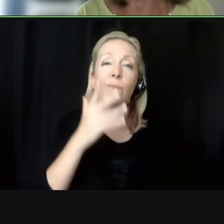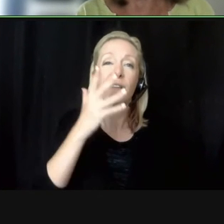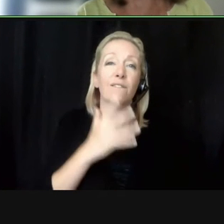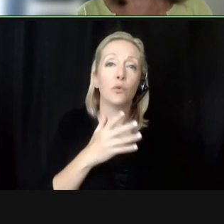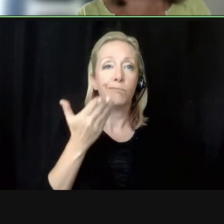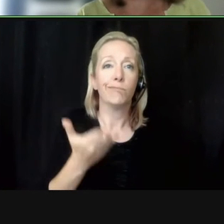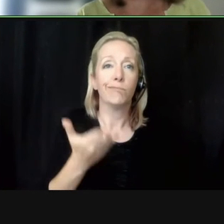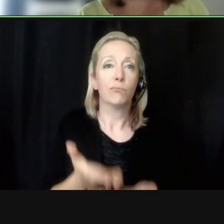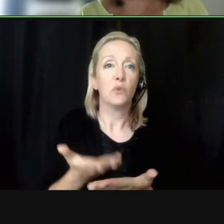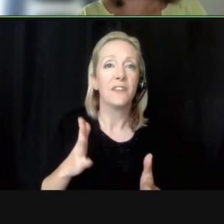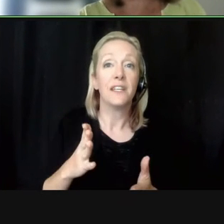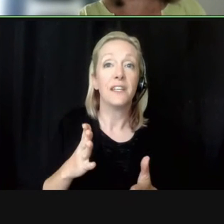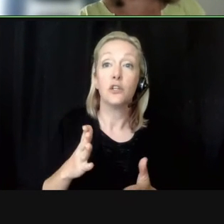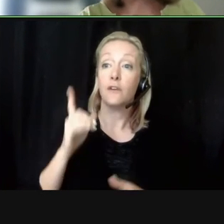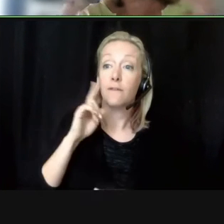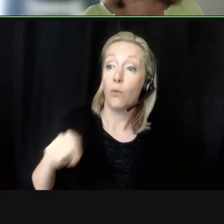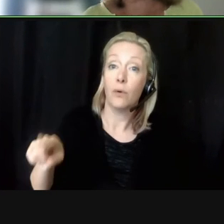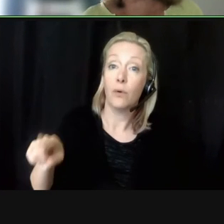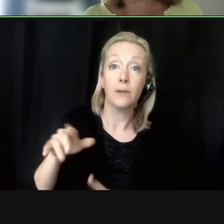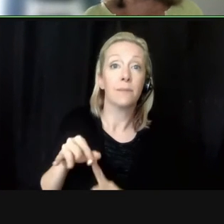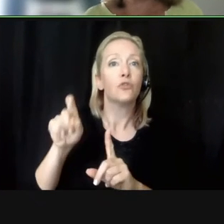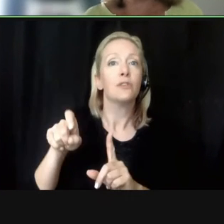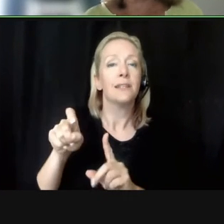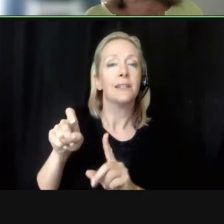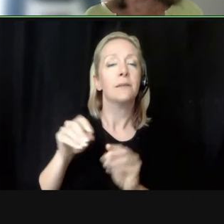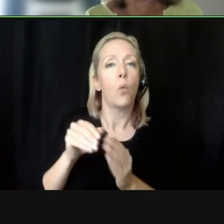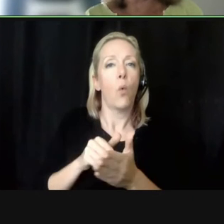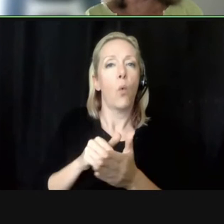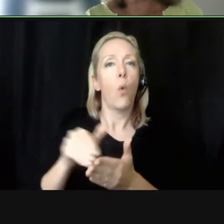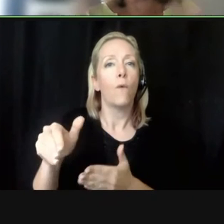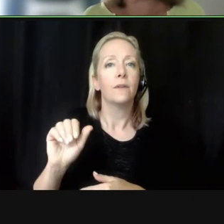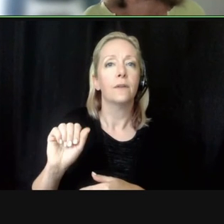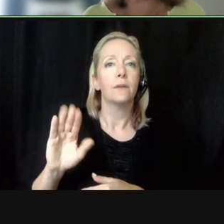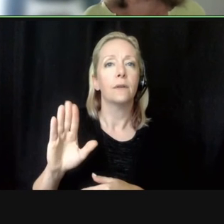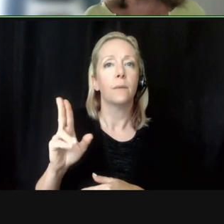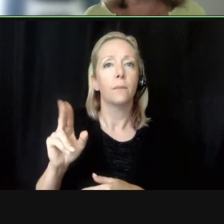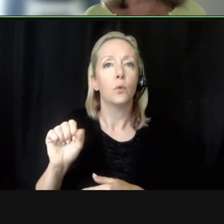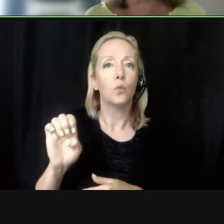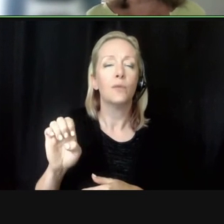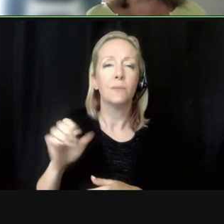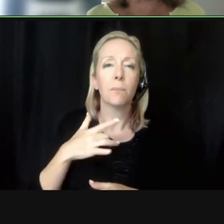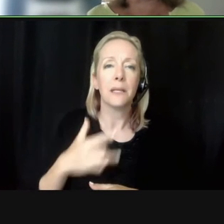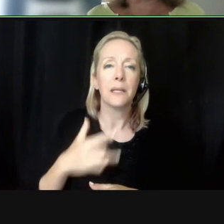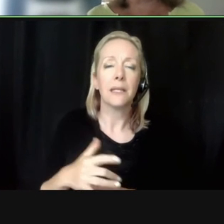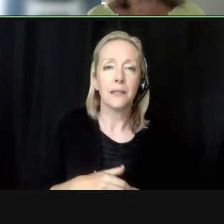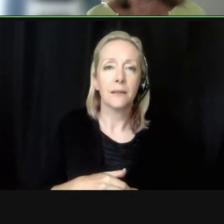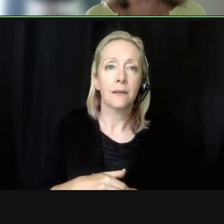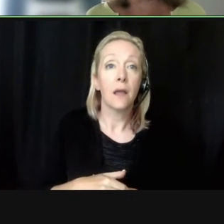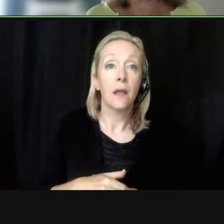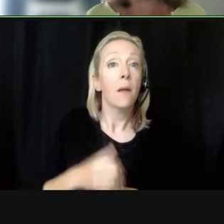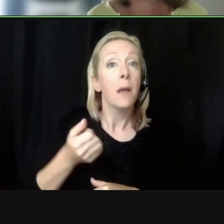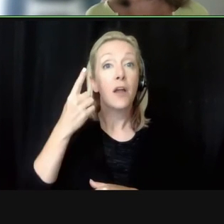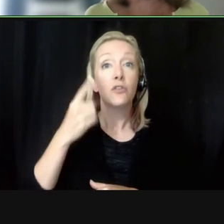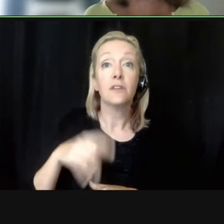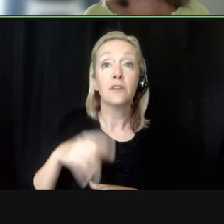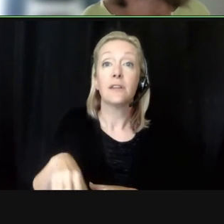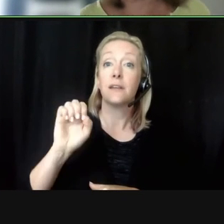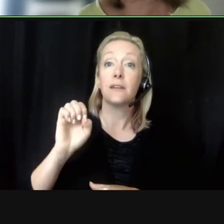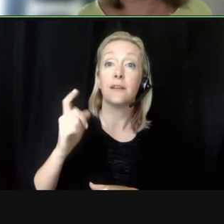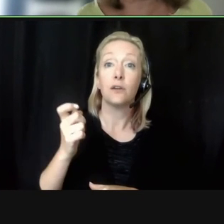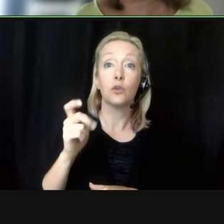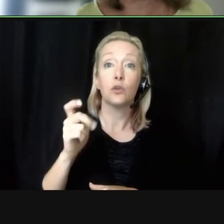abuse. But we know that there's just so much more on understanding the whole full spectrum of sexual